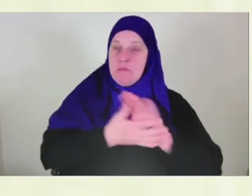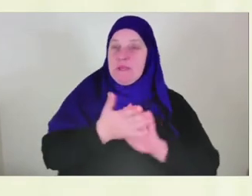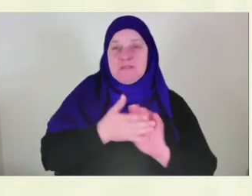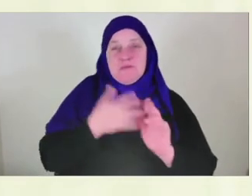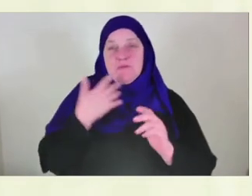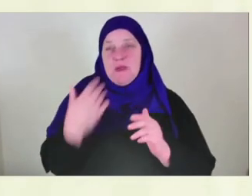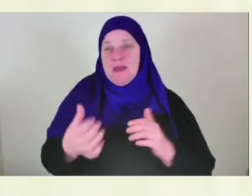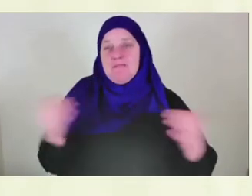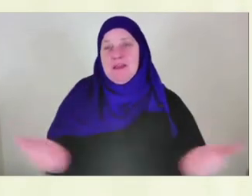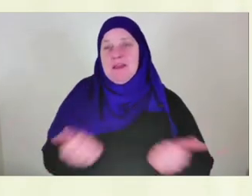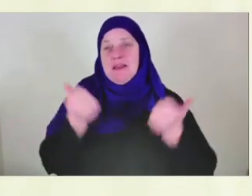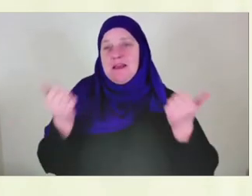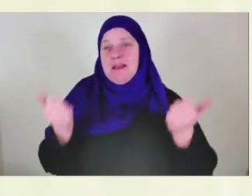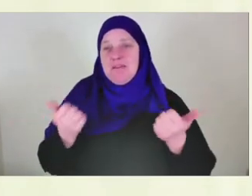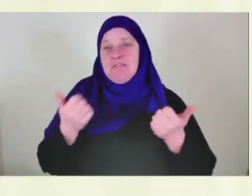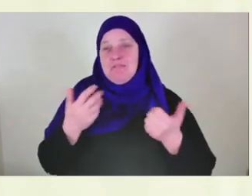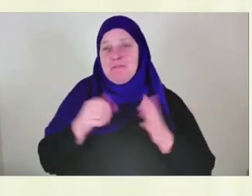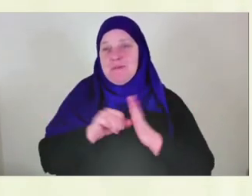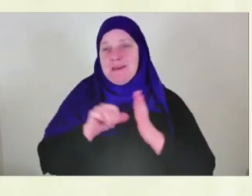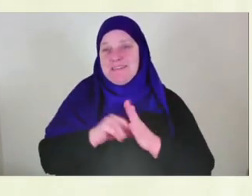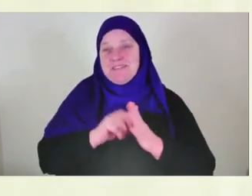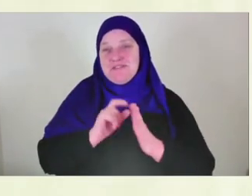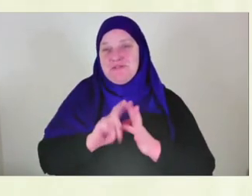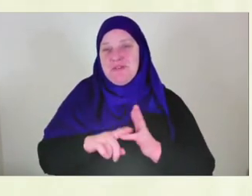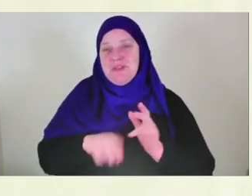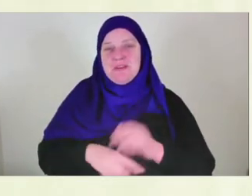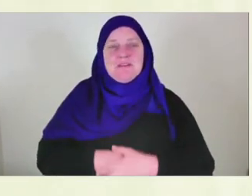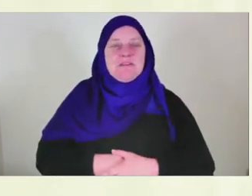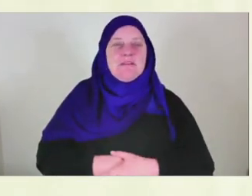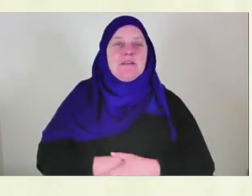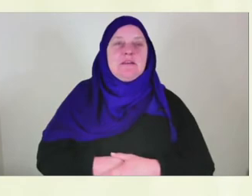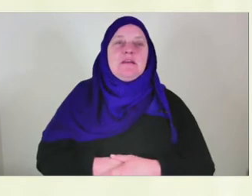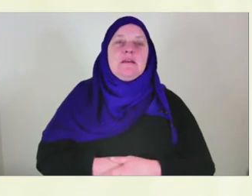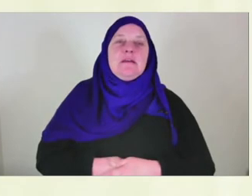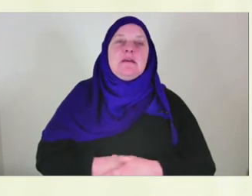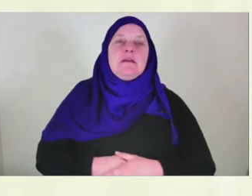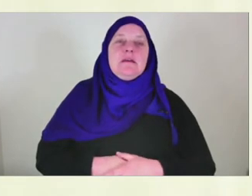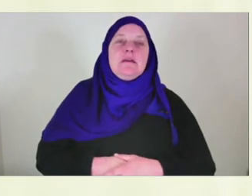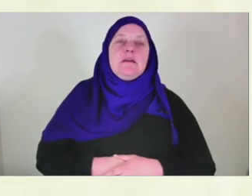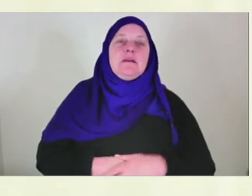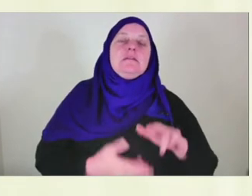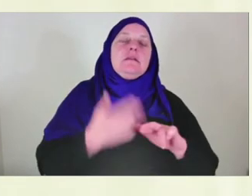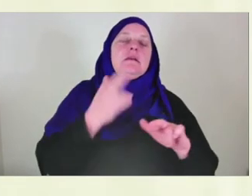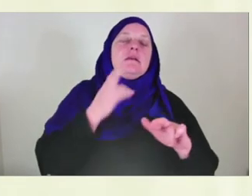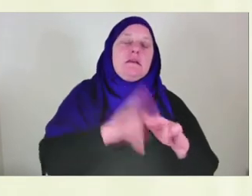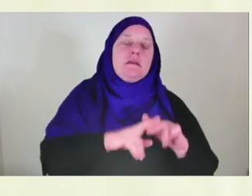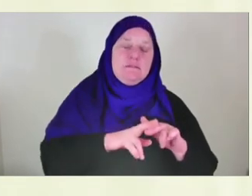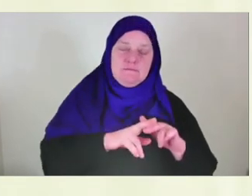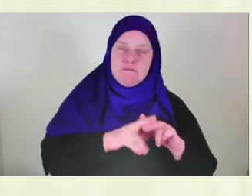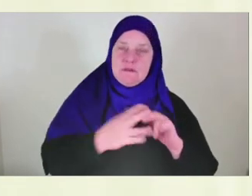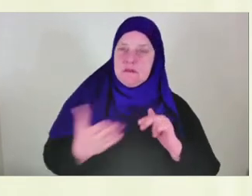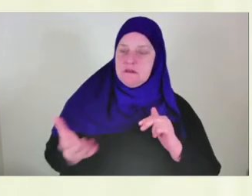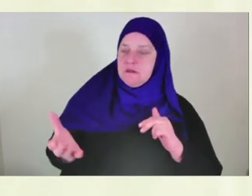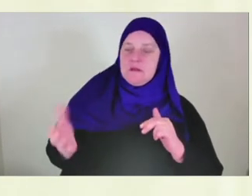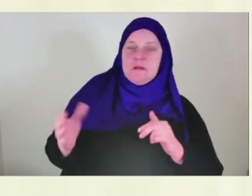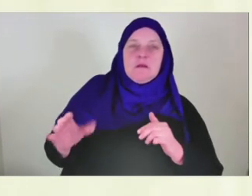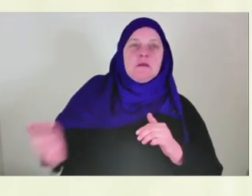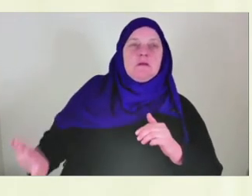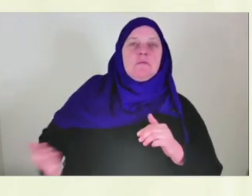and you spend $40,000 a year on your living expenses, then you don't pay any